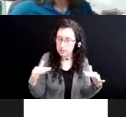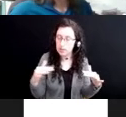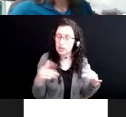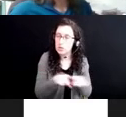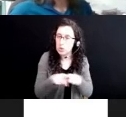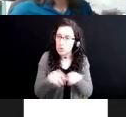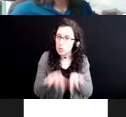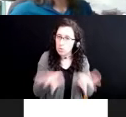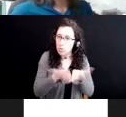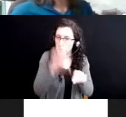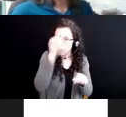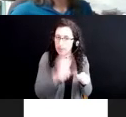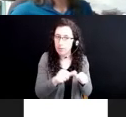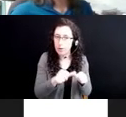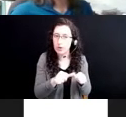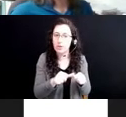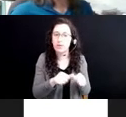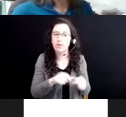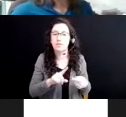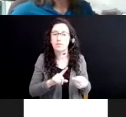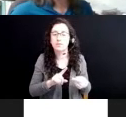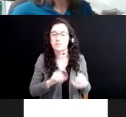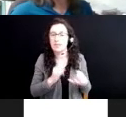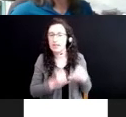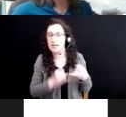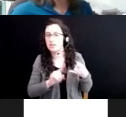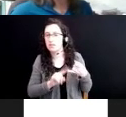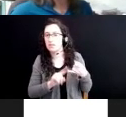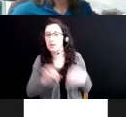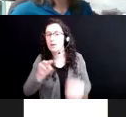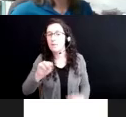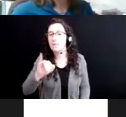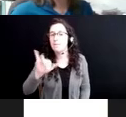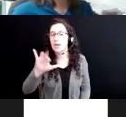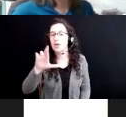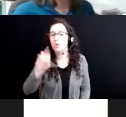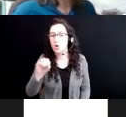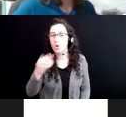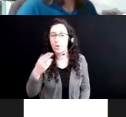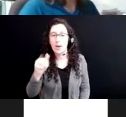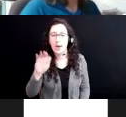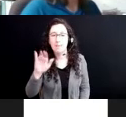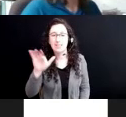are these micro habitat elements, these snags and these logs,